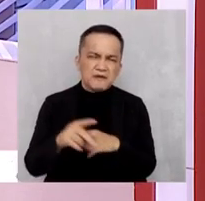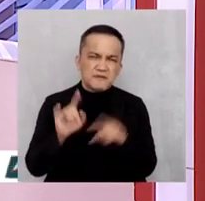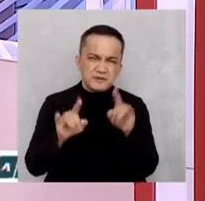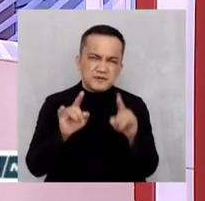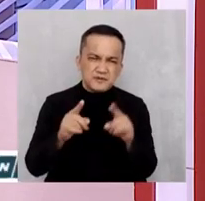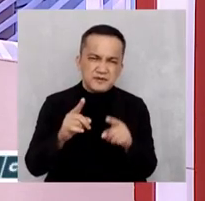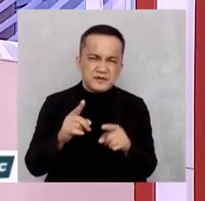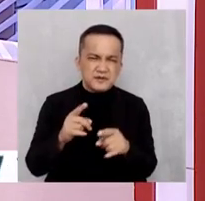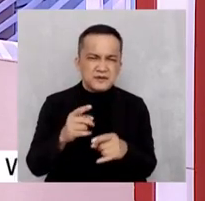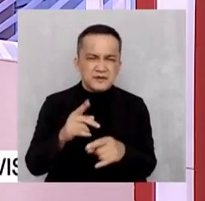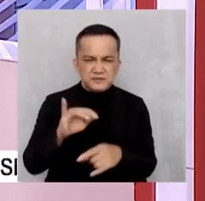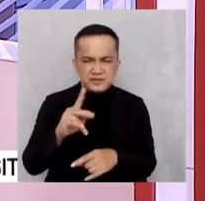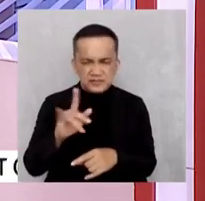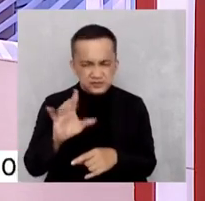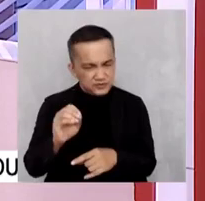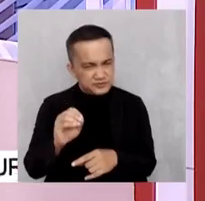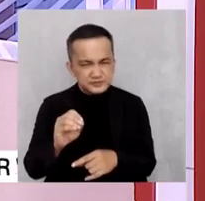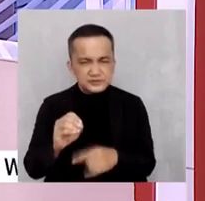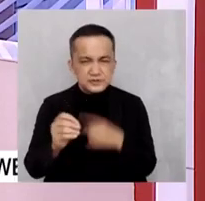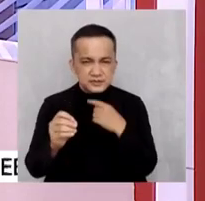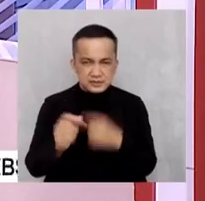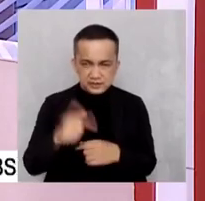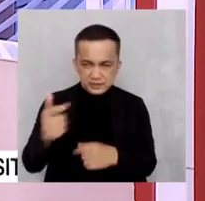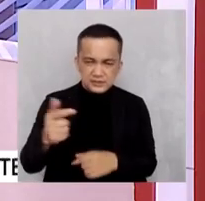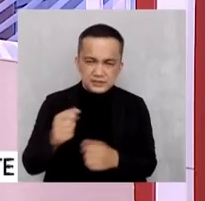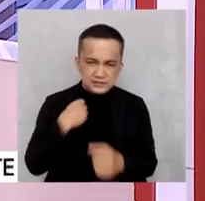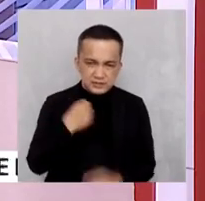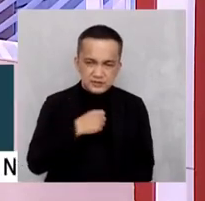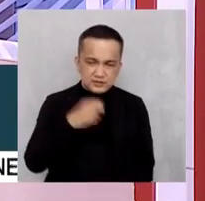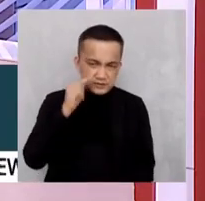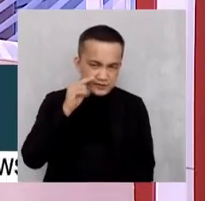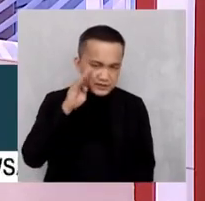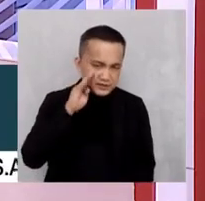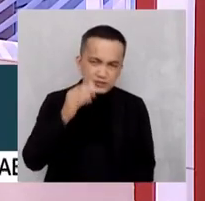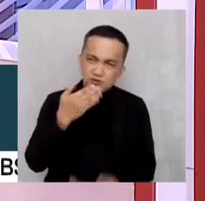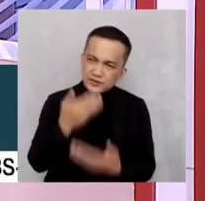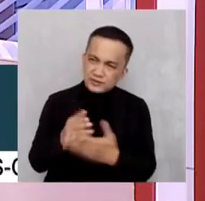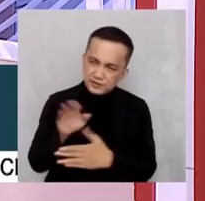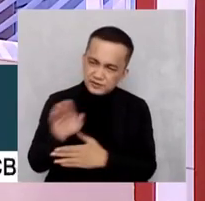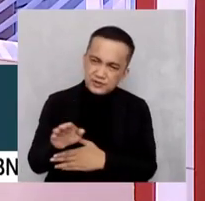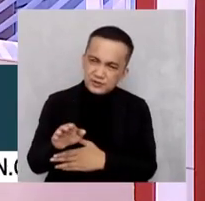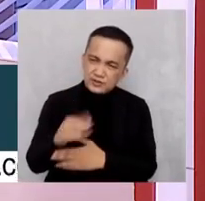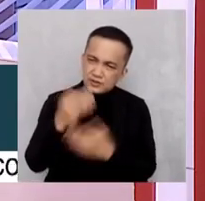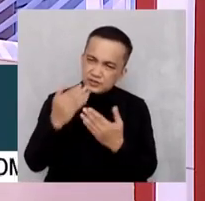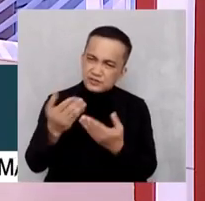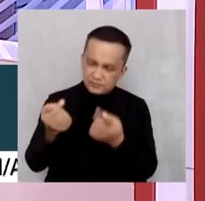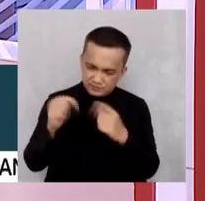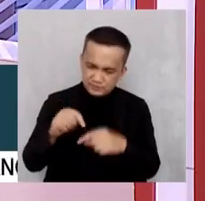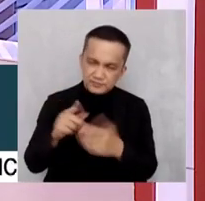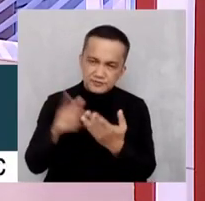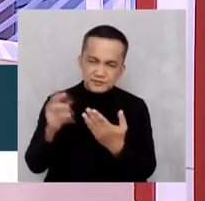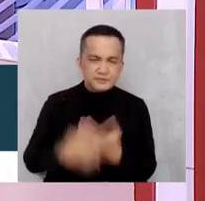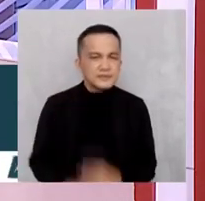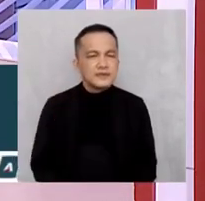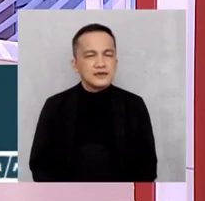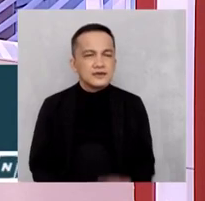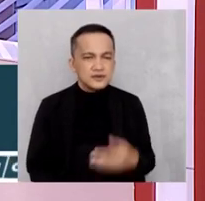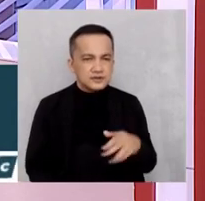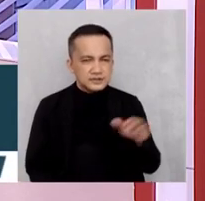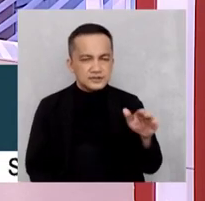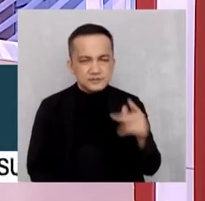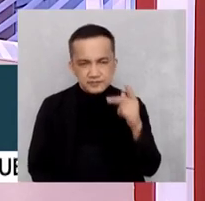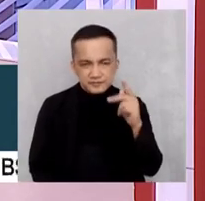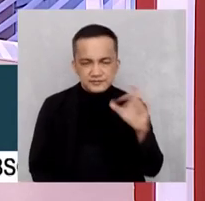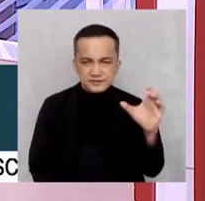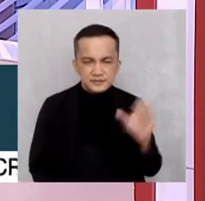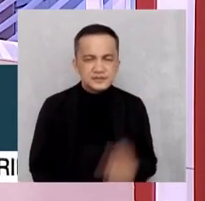Senator Nancy Binay now joins us on the line. Senator, good afternoon. Thank you for joining us today and welcome to the program. Good afternoon, Ms. Carmina, and